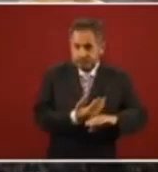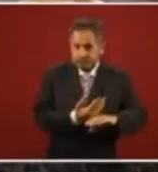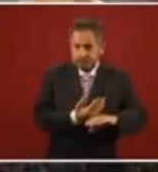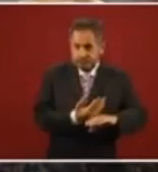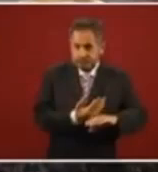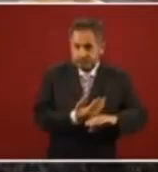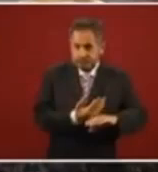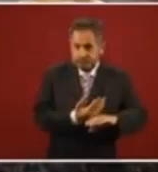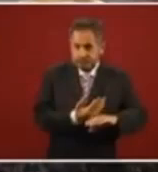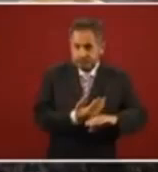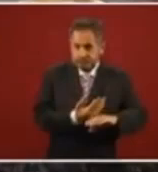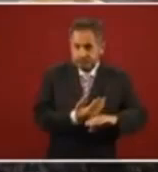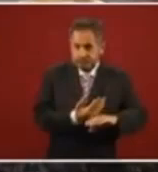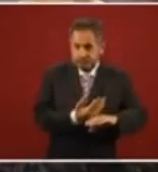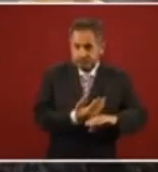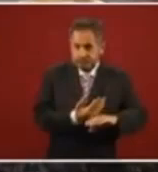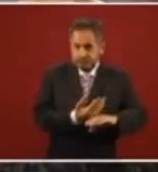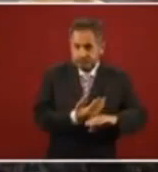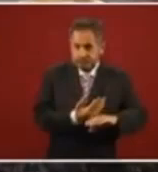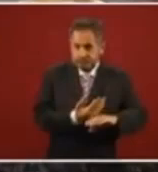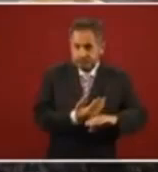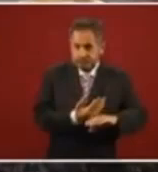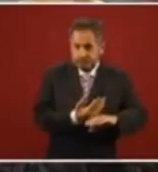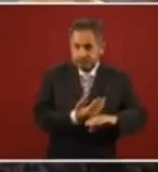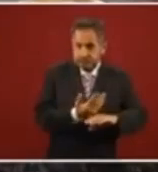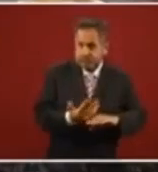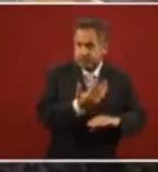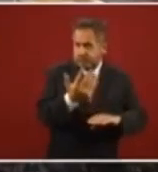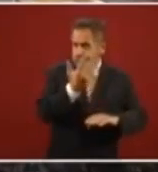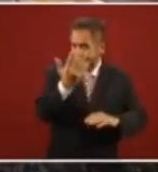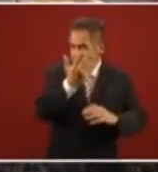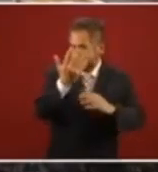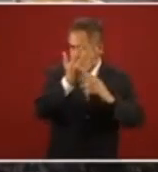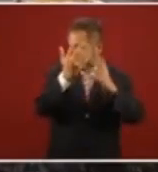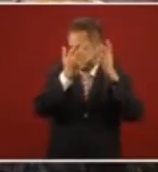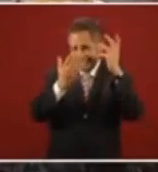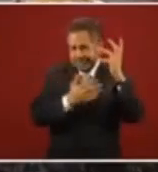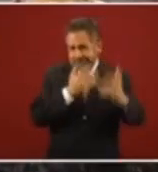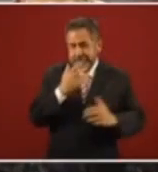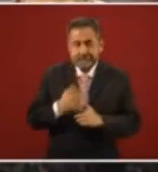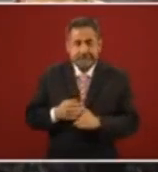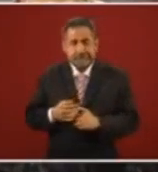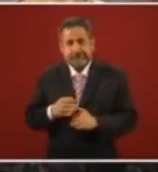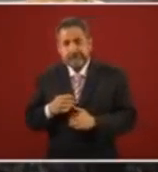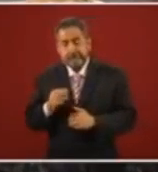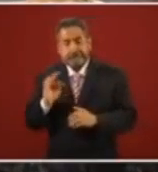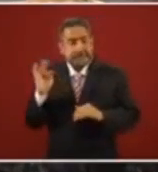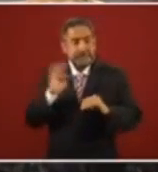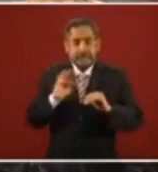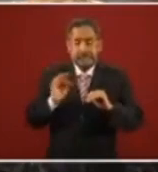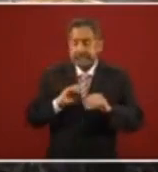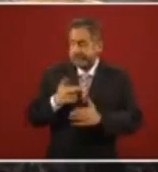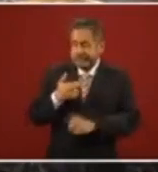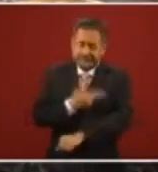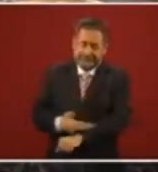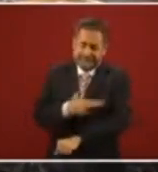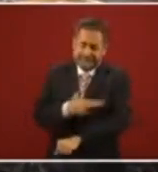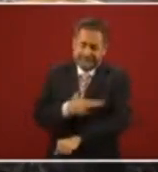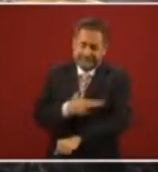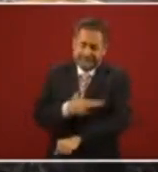they... ...it got out... ...of control... ...for them... ...por supuesto... ...de inmediato... ...corre... ...todo... protocolo...